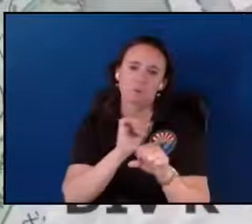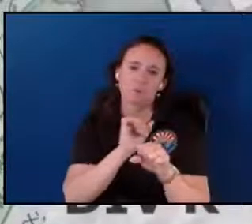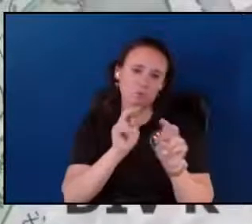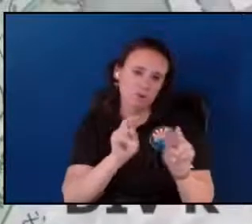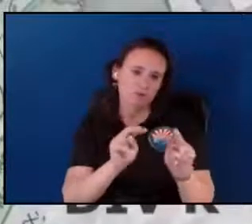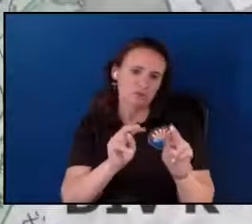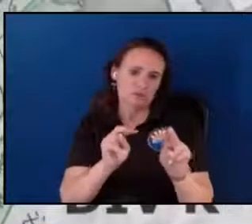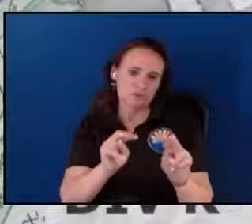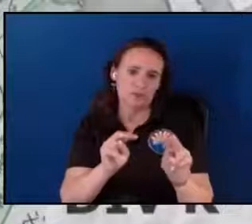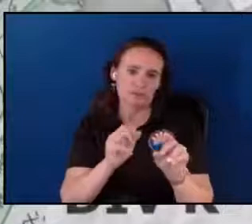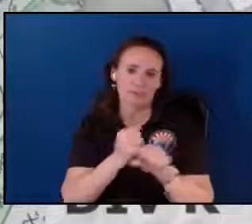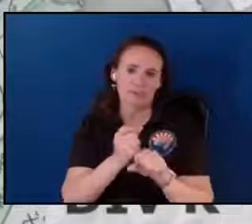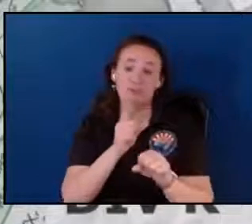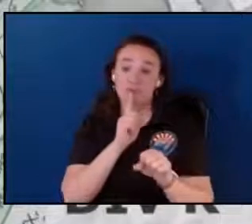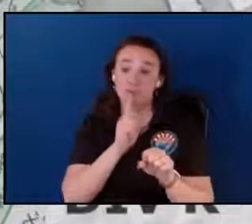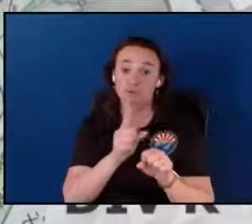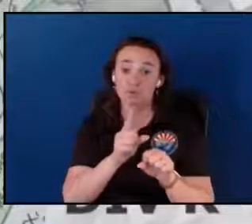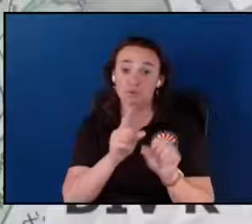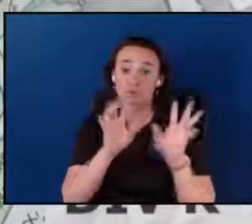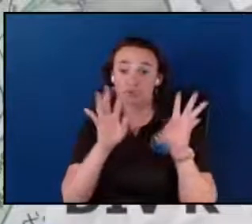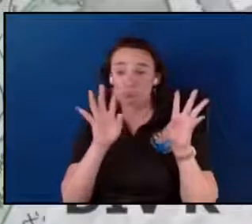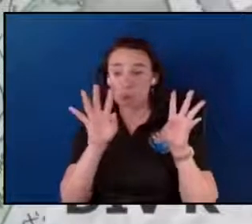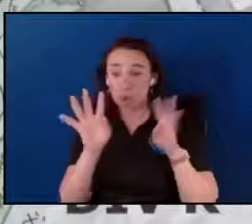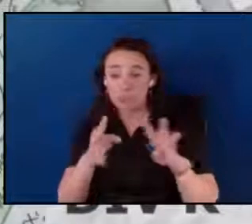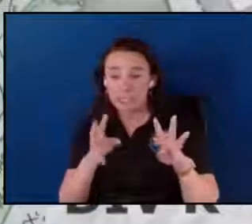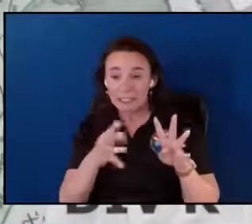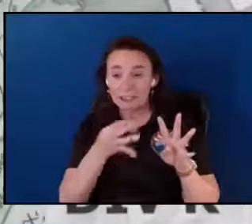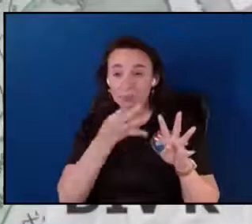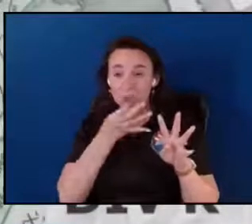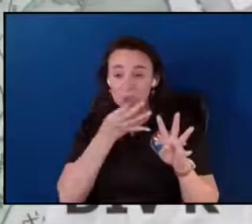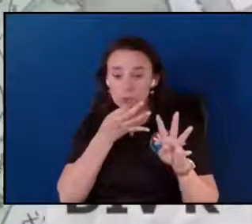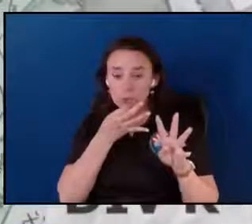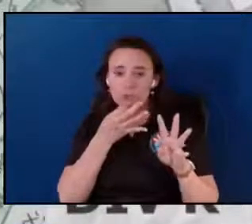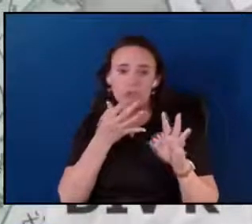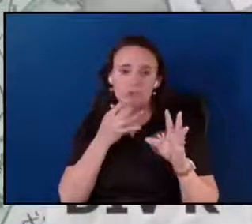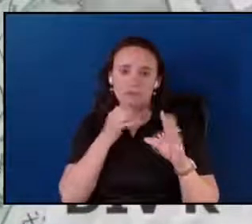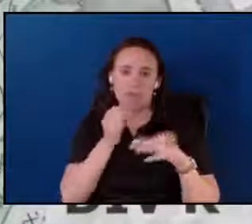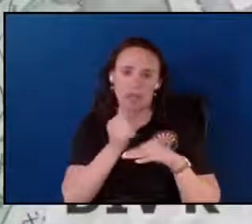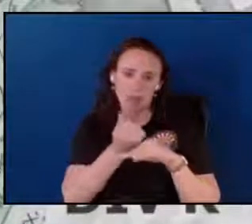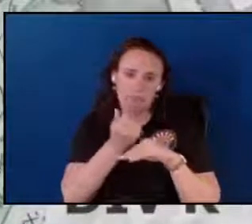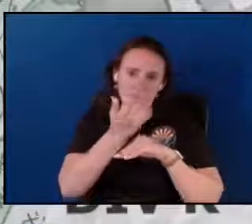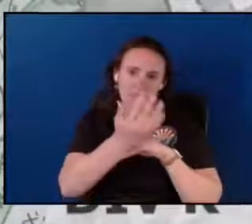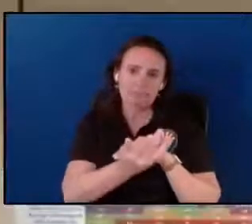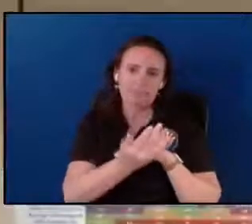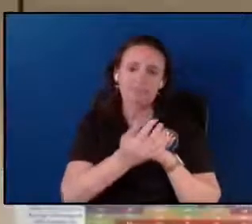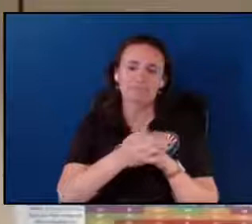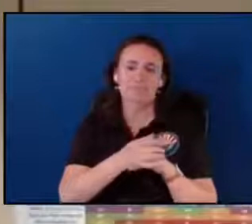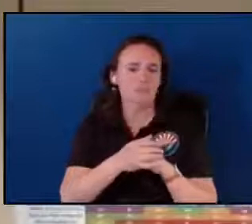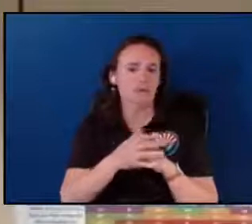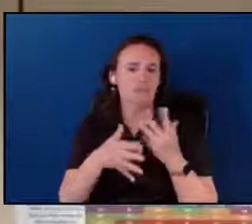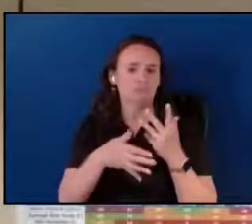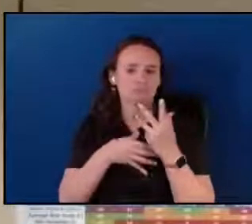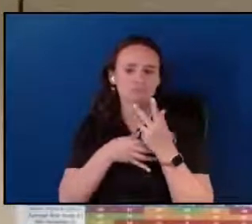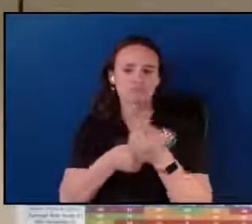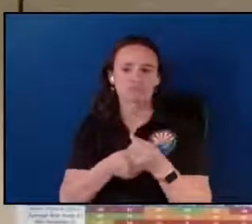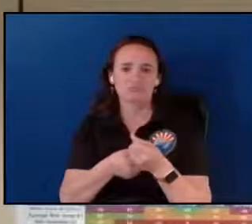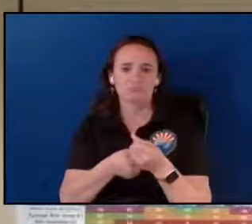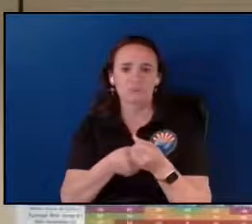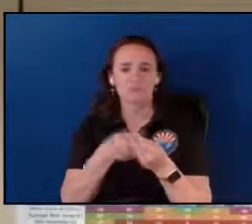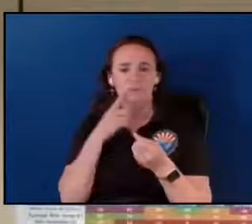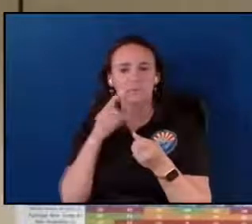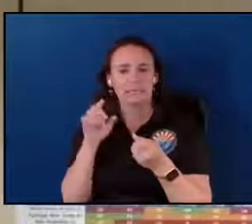to ensure that with the winds coming, that nothing is pushed out. But again, feeling real confident on the entire east side